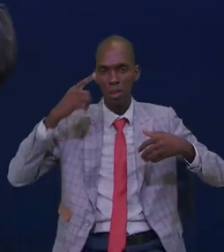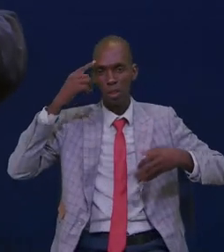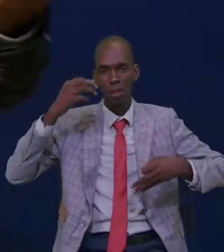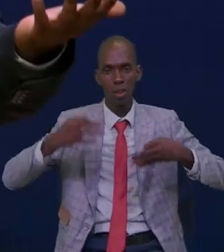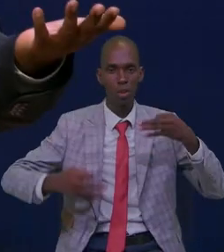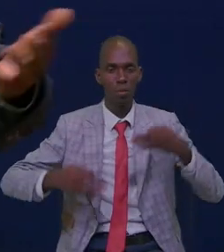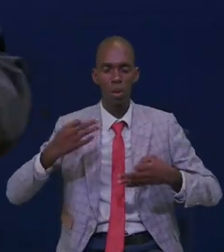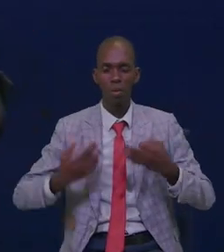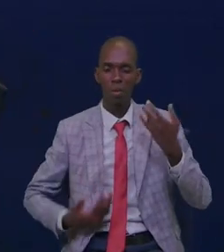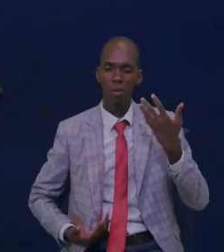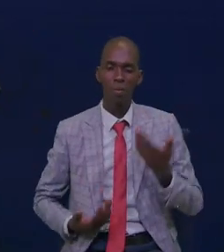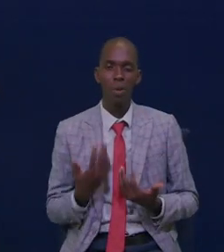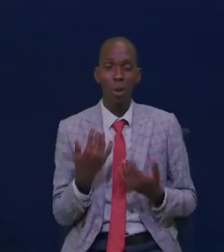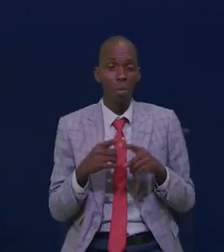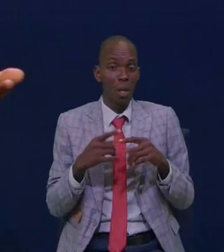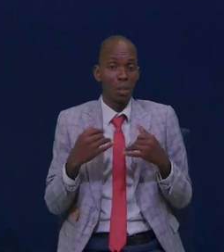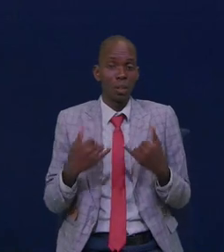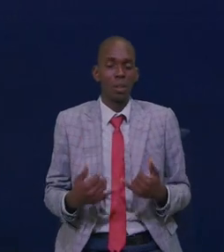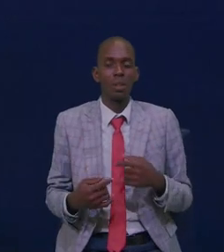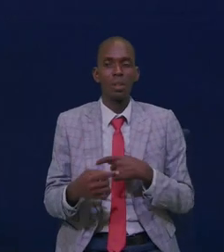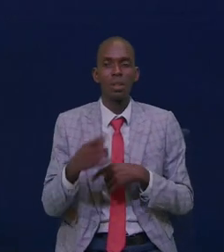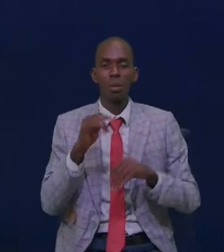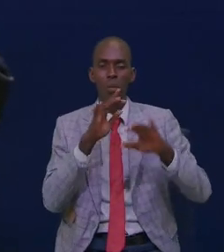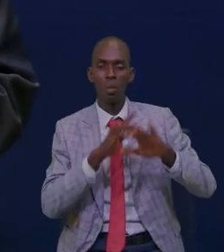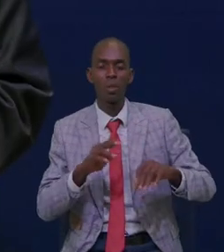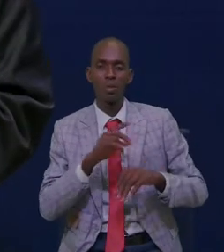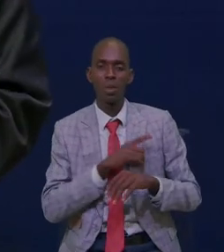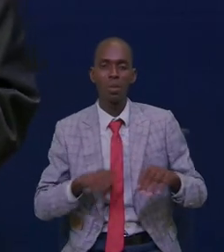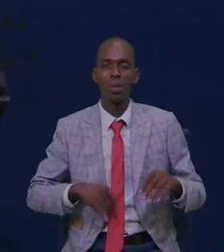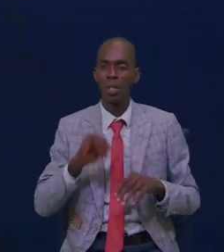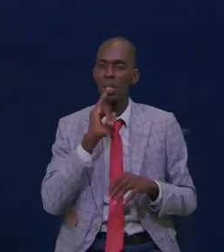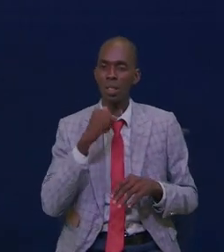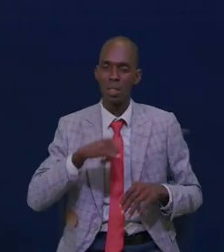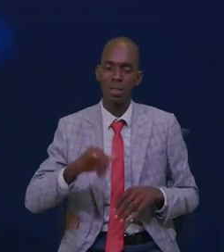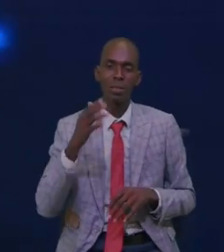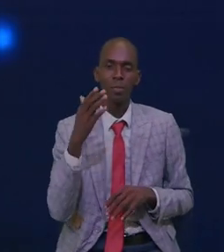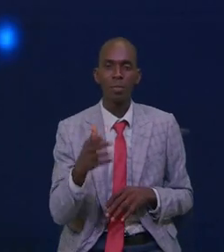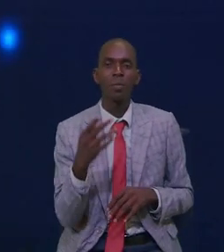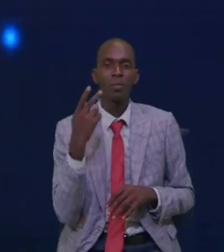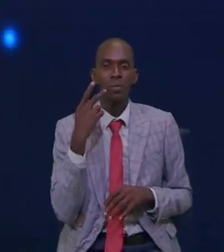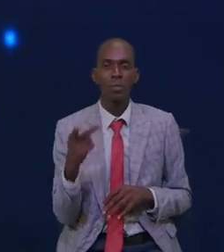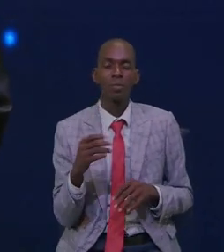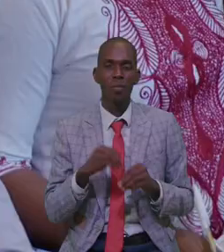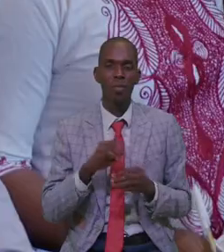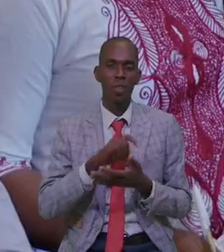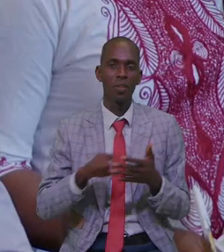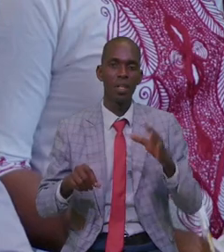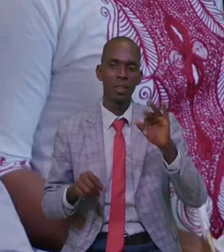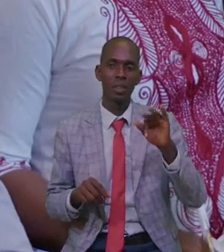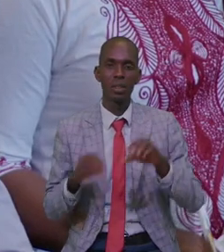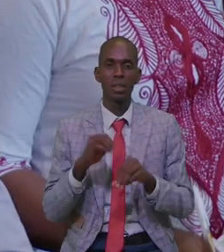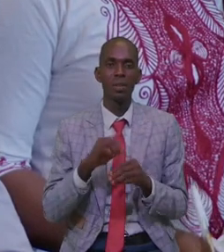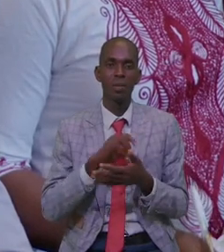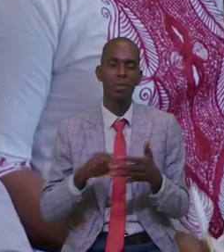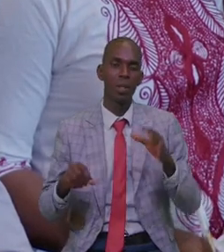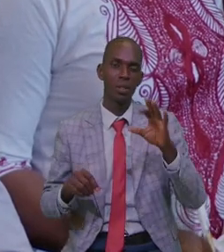But today, the mercy of God is still there. Why don't you come? He delighteth in mercy today. Look at verse 19. In